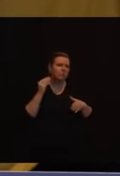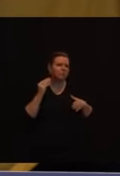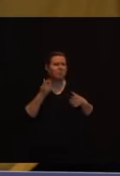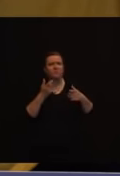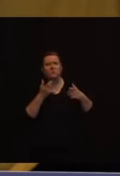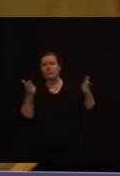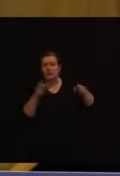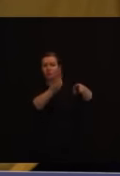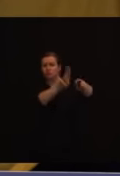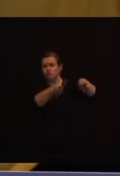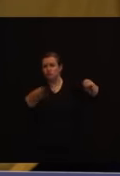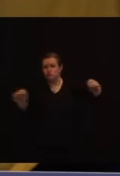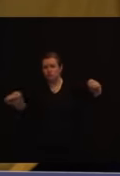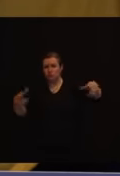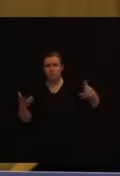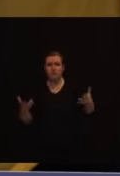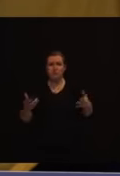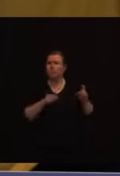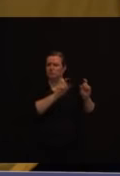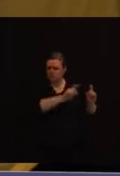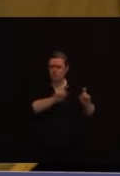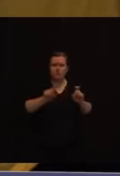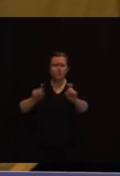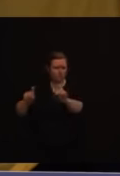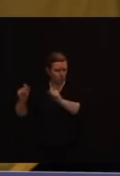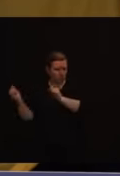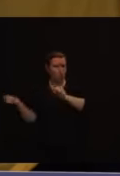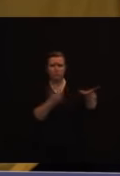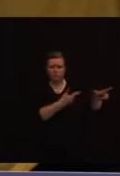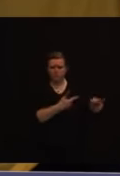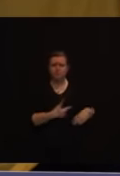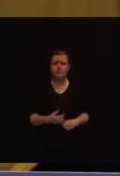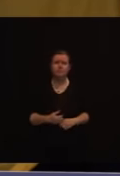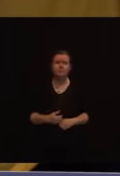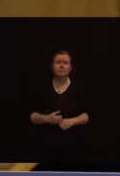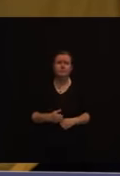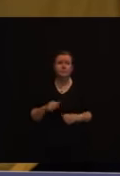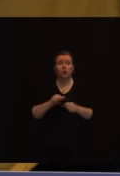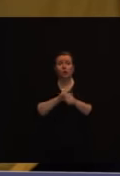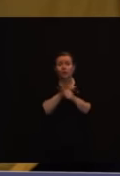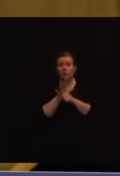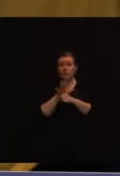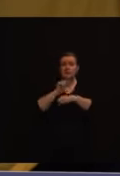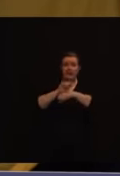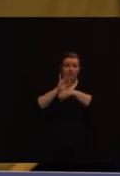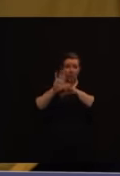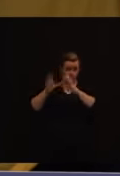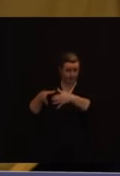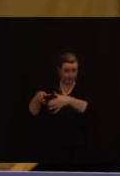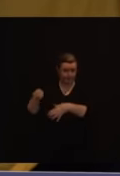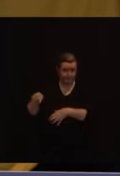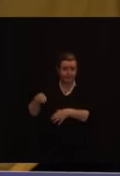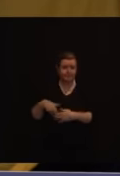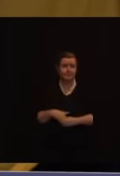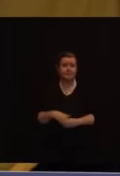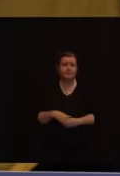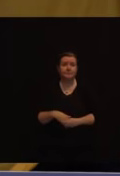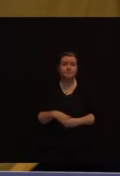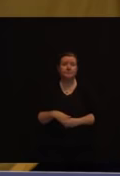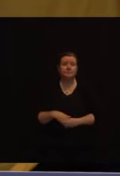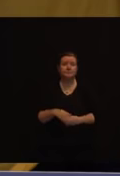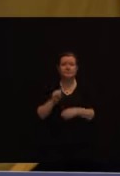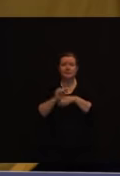Today, at the end of the day, the coronavirus task force, which was promulgated by the governor, we have our meeting,